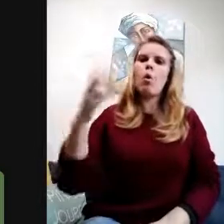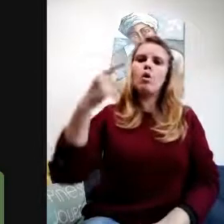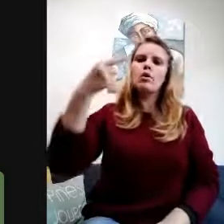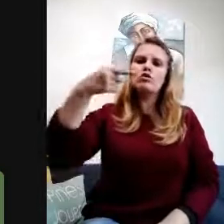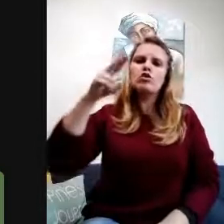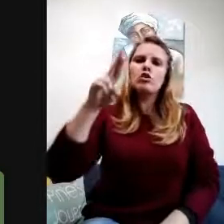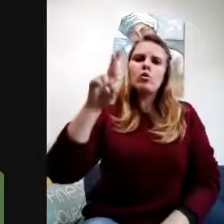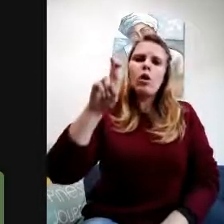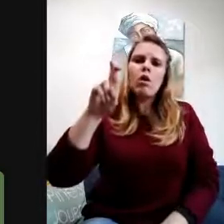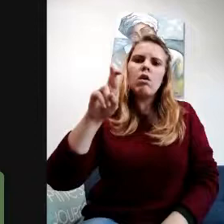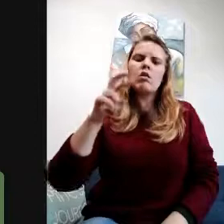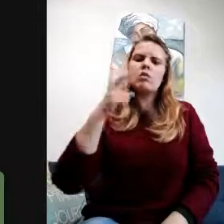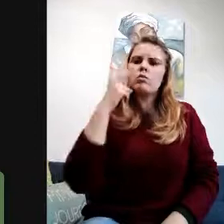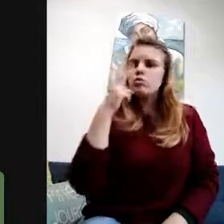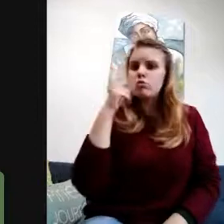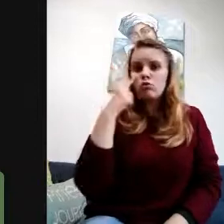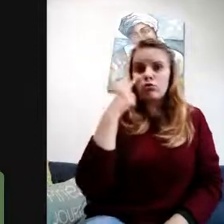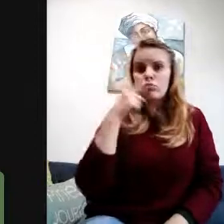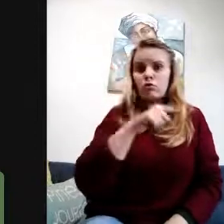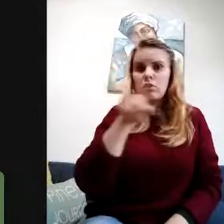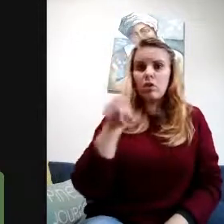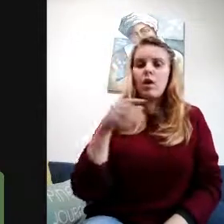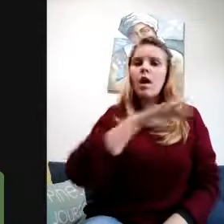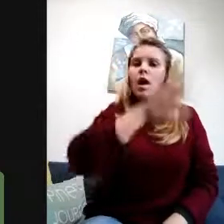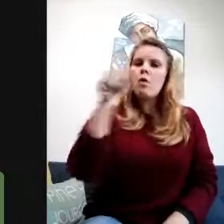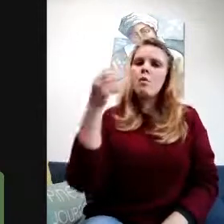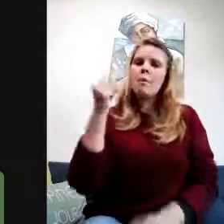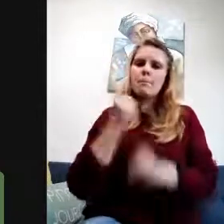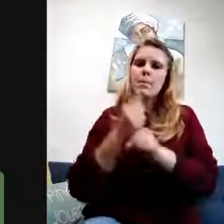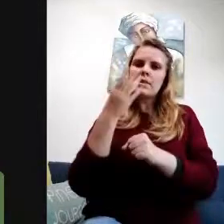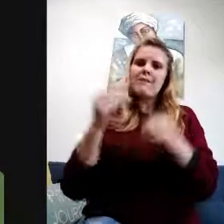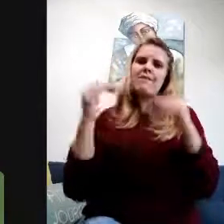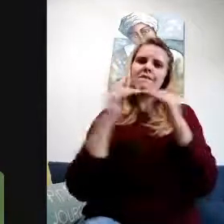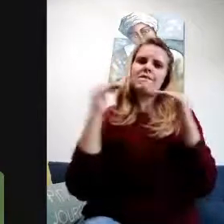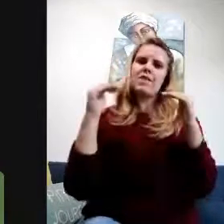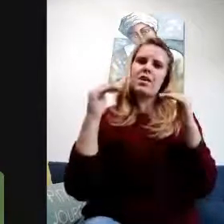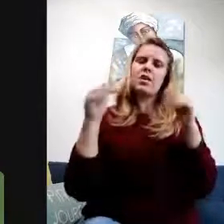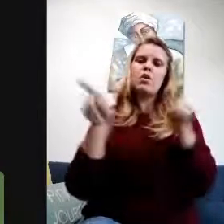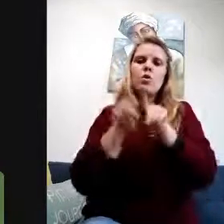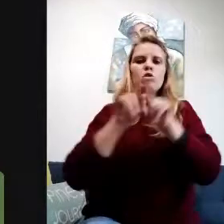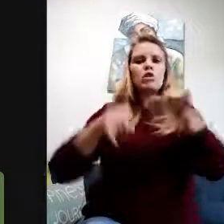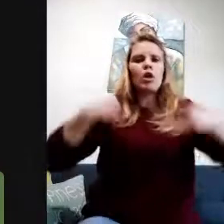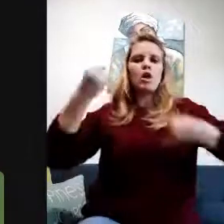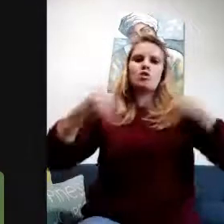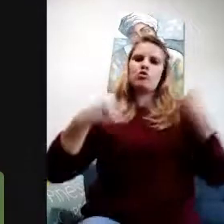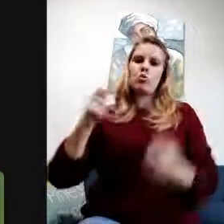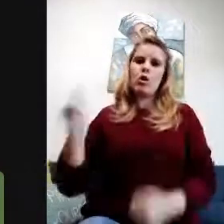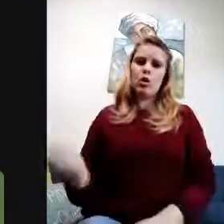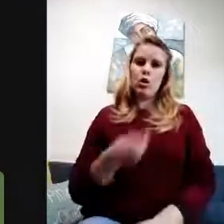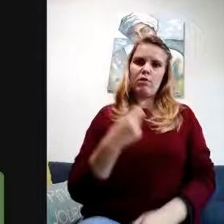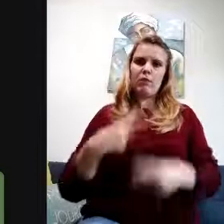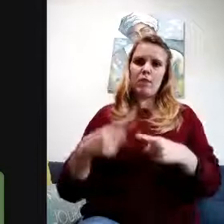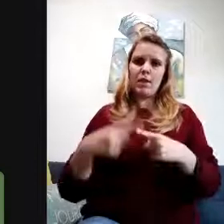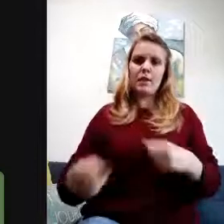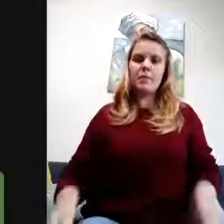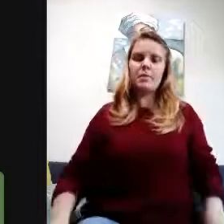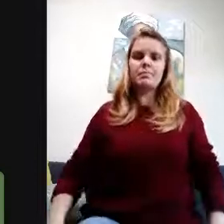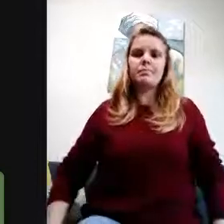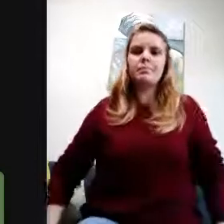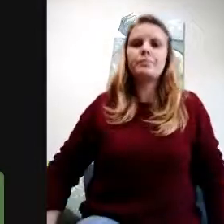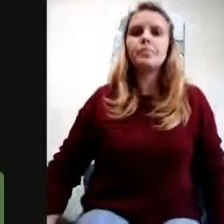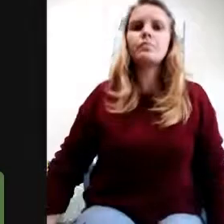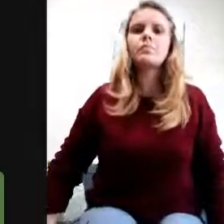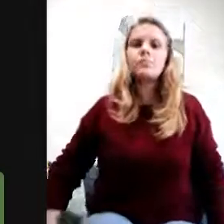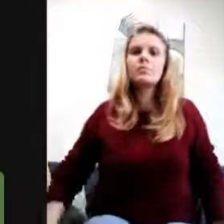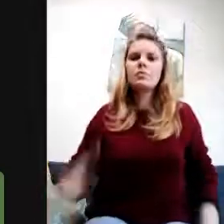be, to have everyone to have a fair chance, but also have an enjoyable golf experience. So we've got a question